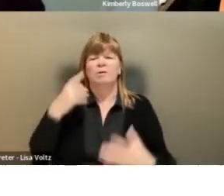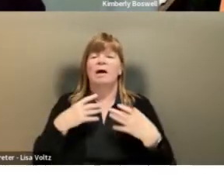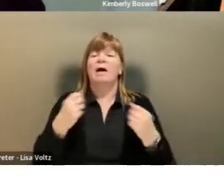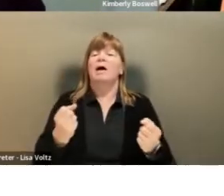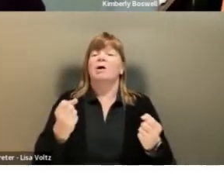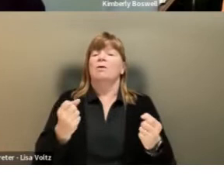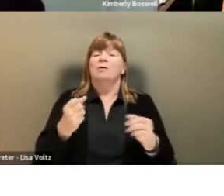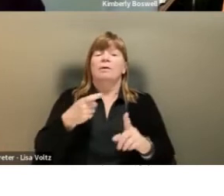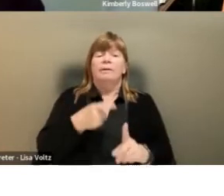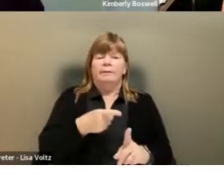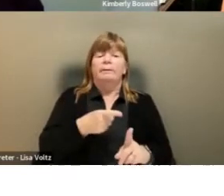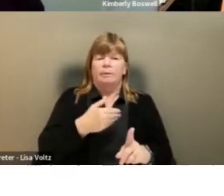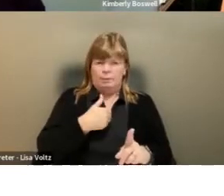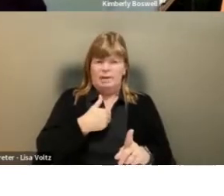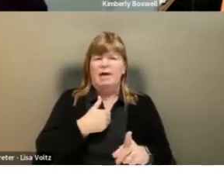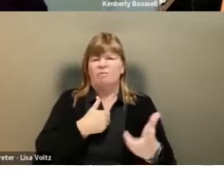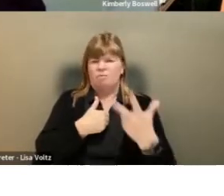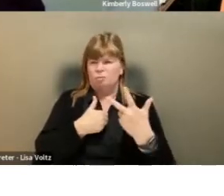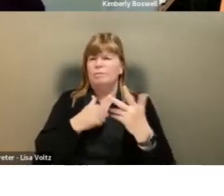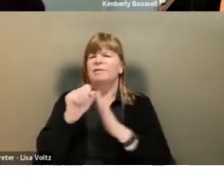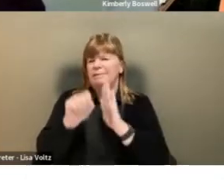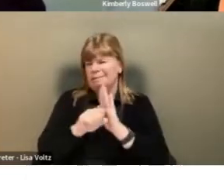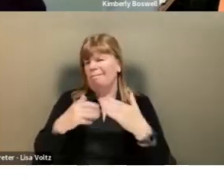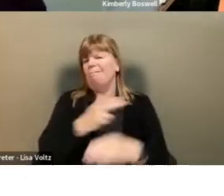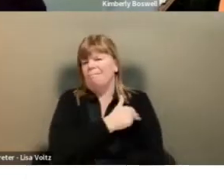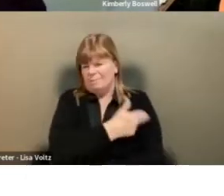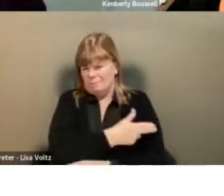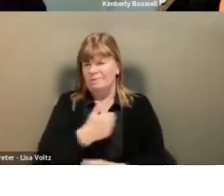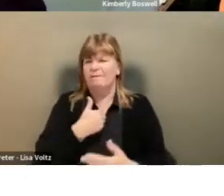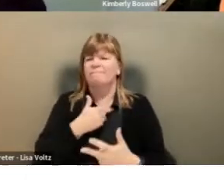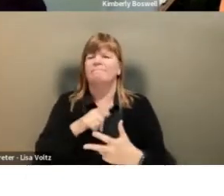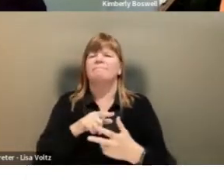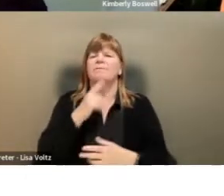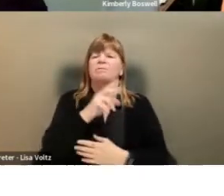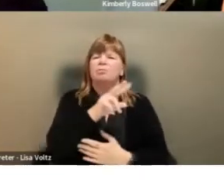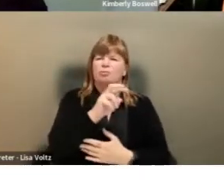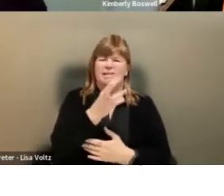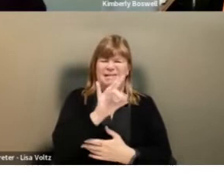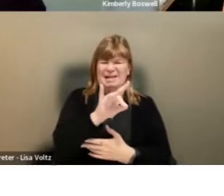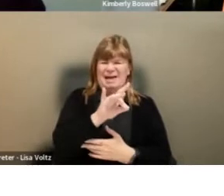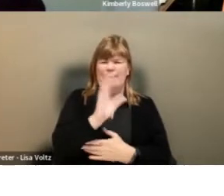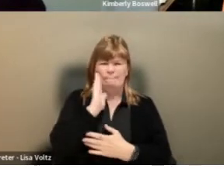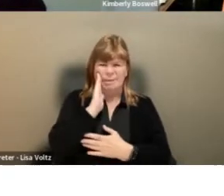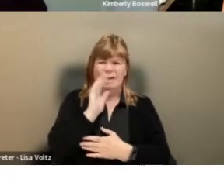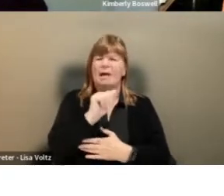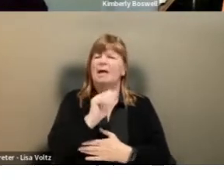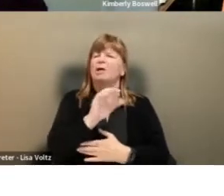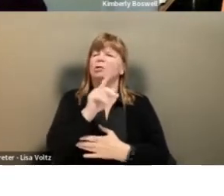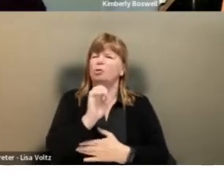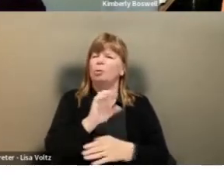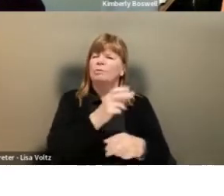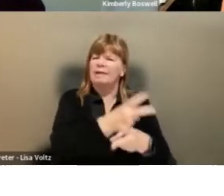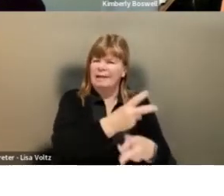use side, we do have 3 state hospitals. We have a 268-bed acute care facility